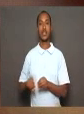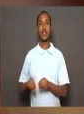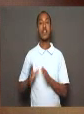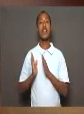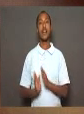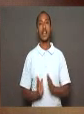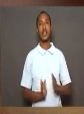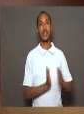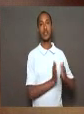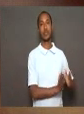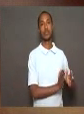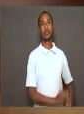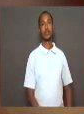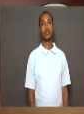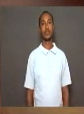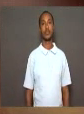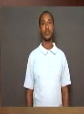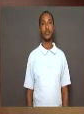Students, let's get ready.